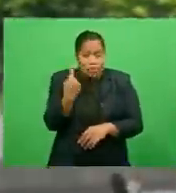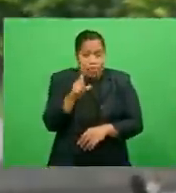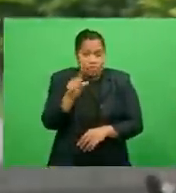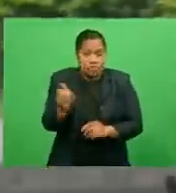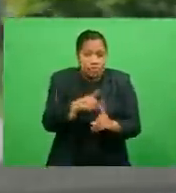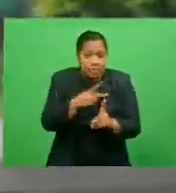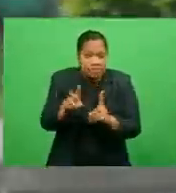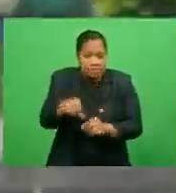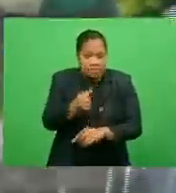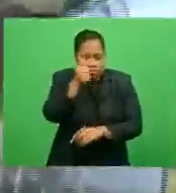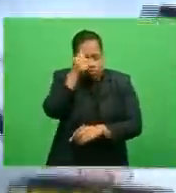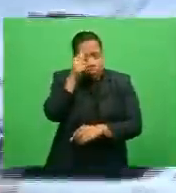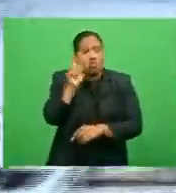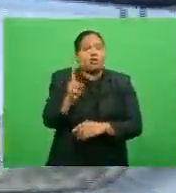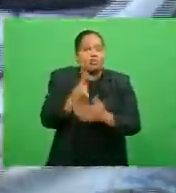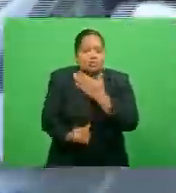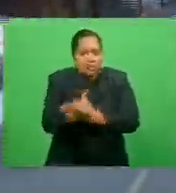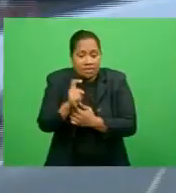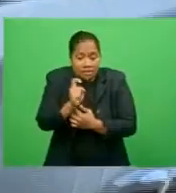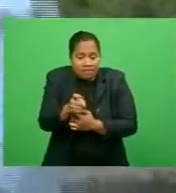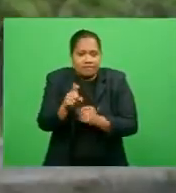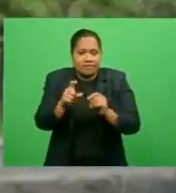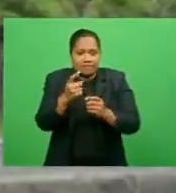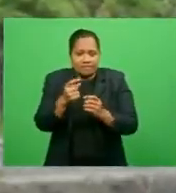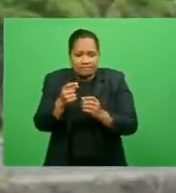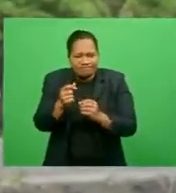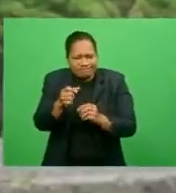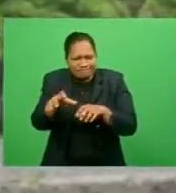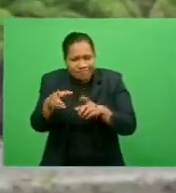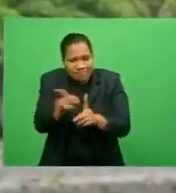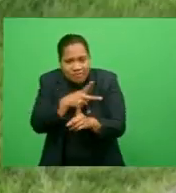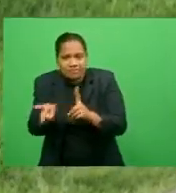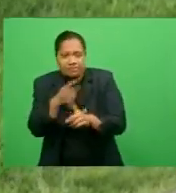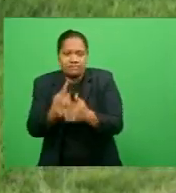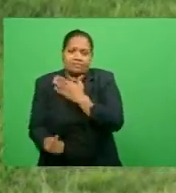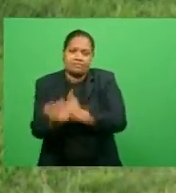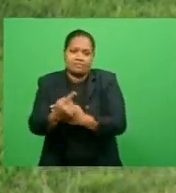Vurengin Bainimarama has publicly said that Fiji's domestic violence